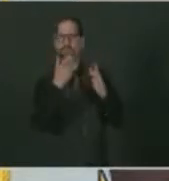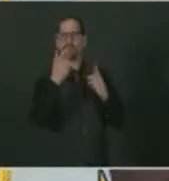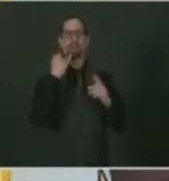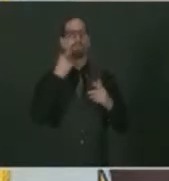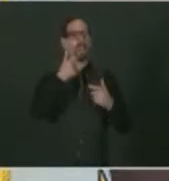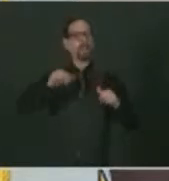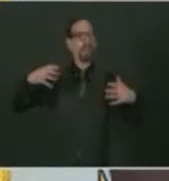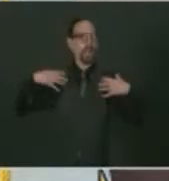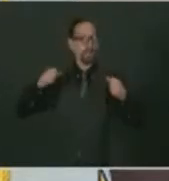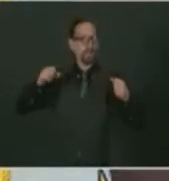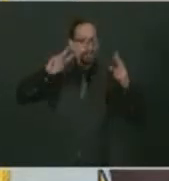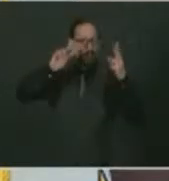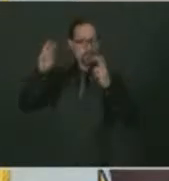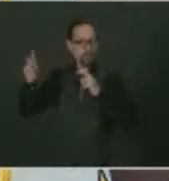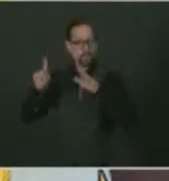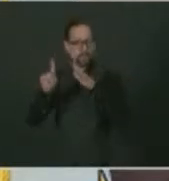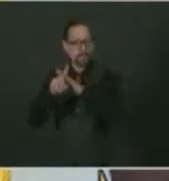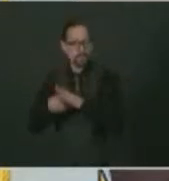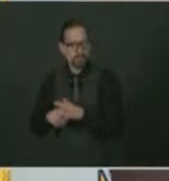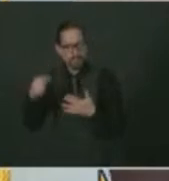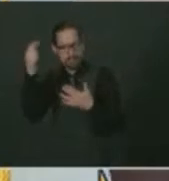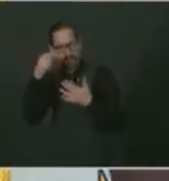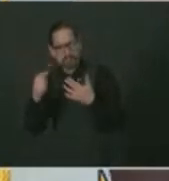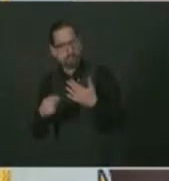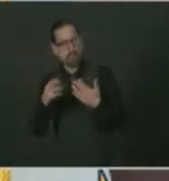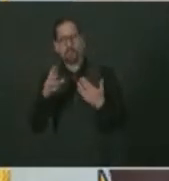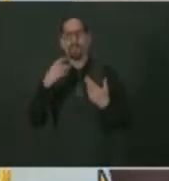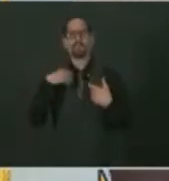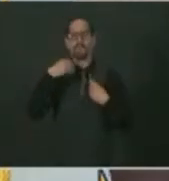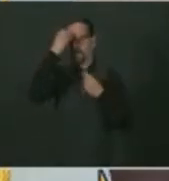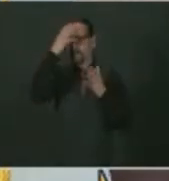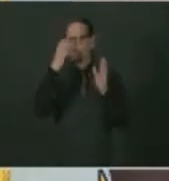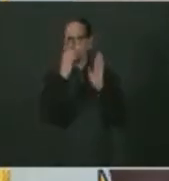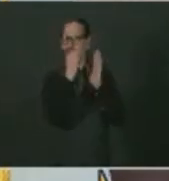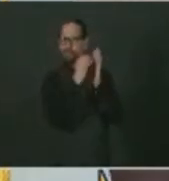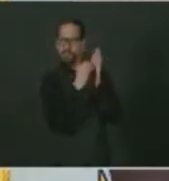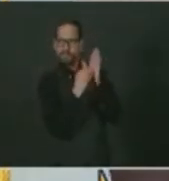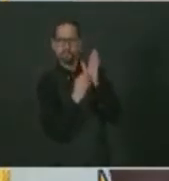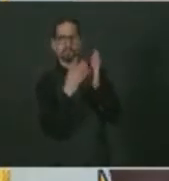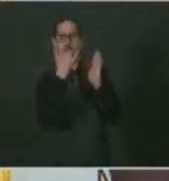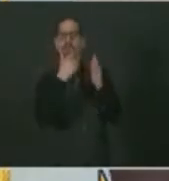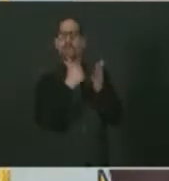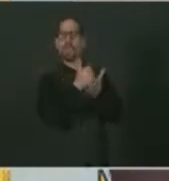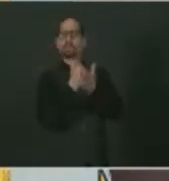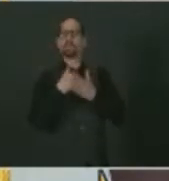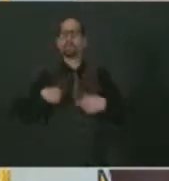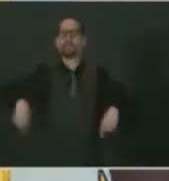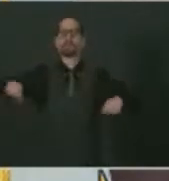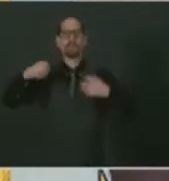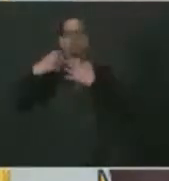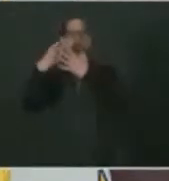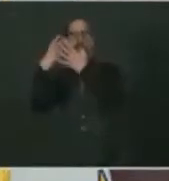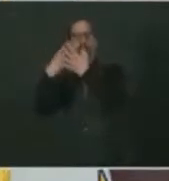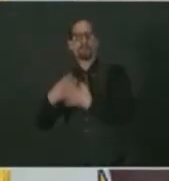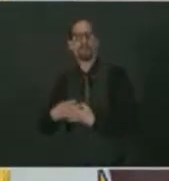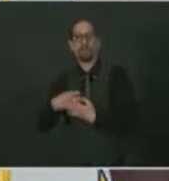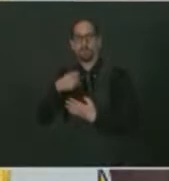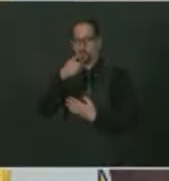conditions. That information will help determine the order in which people will be vaccinated within the different eligibility